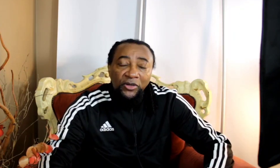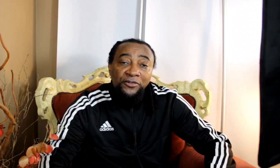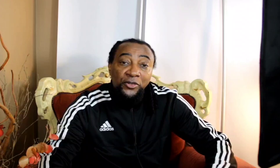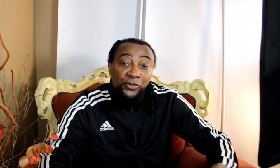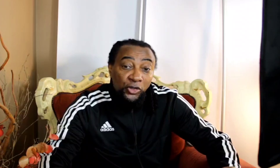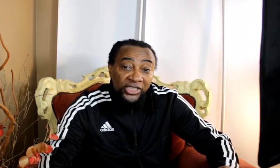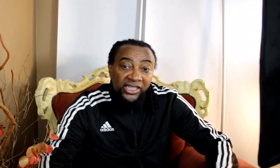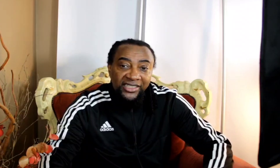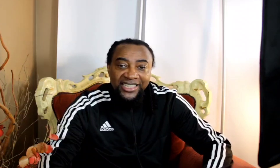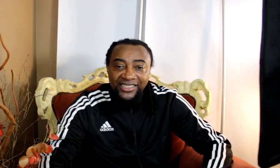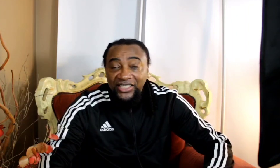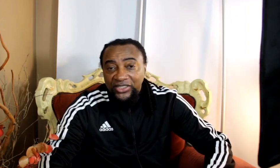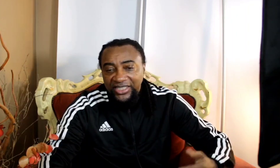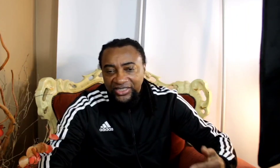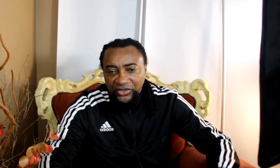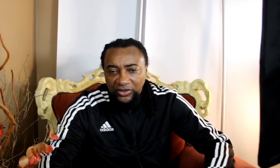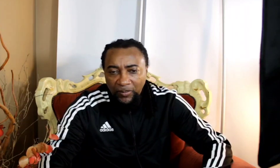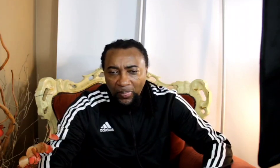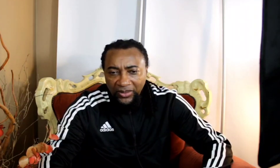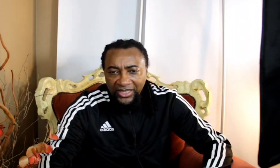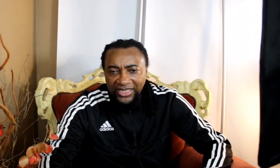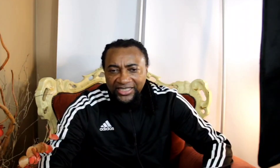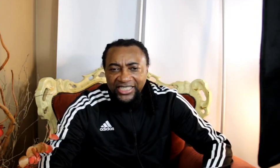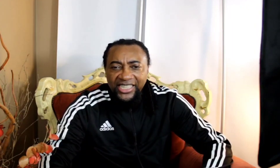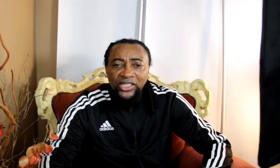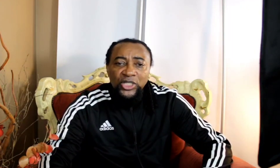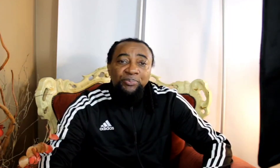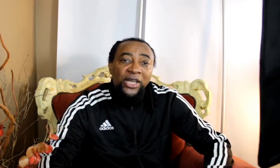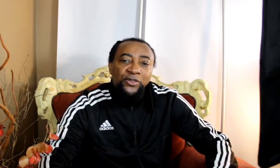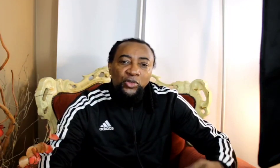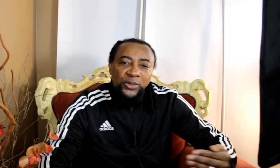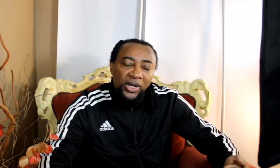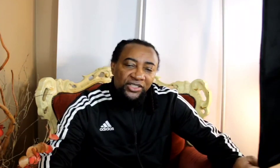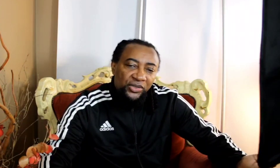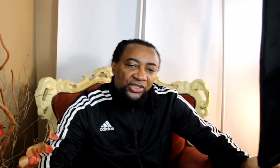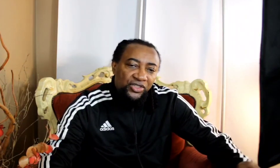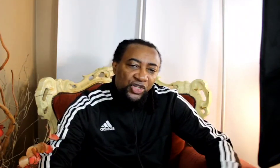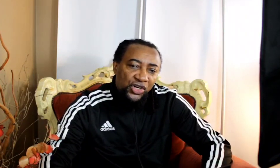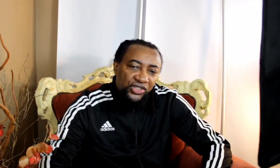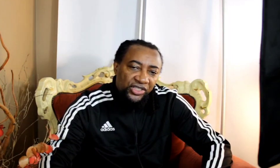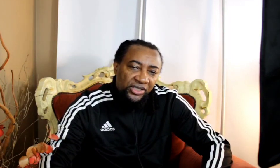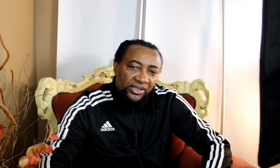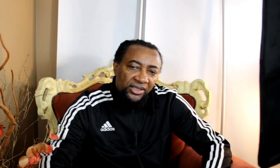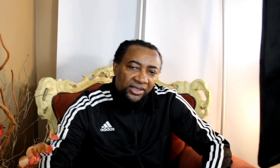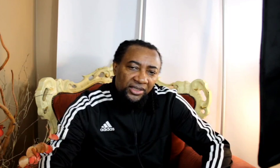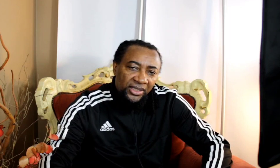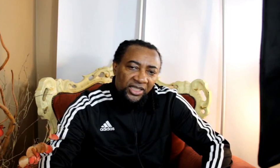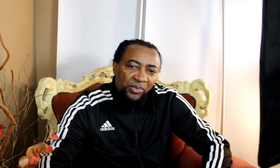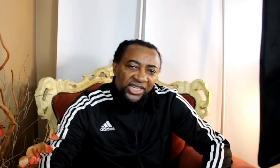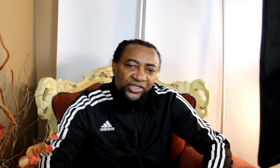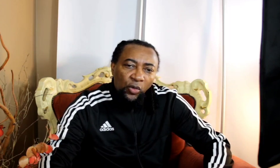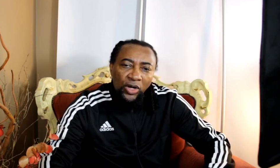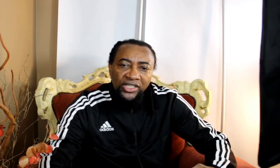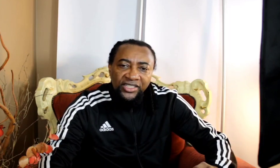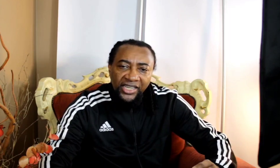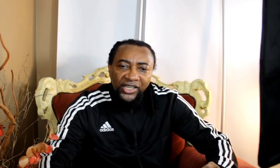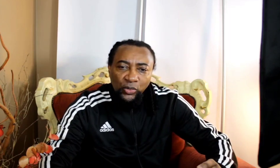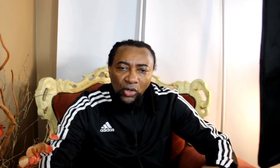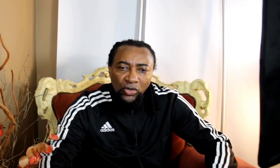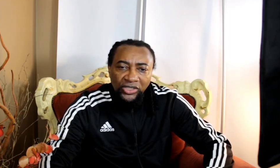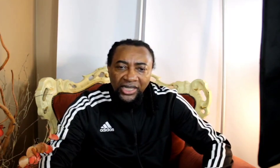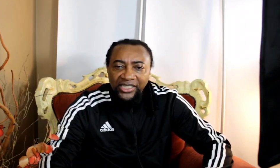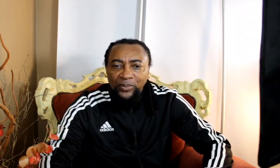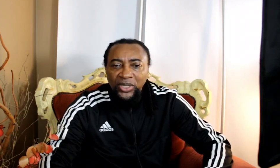move to full decolonization, etc., seeking a respectful response to his concerns. The minister once